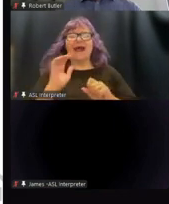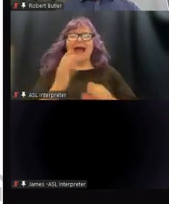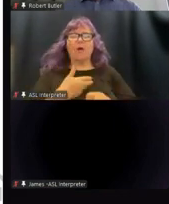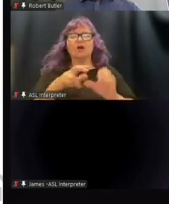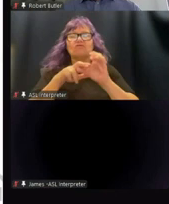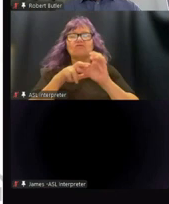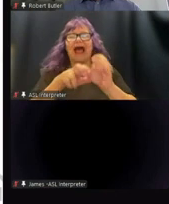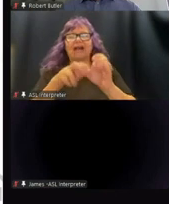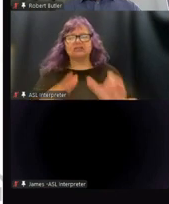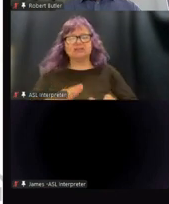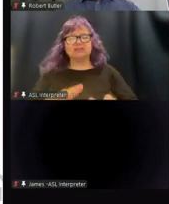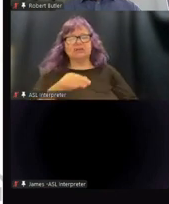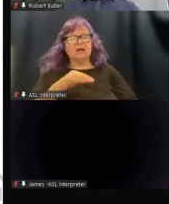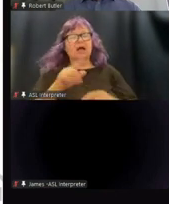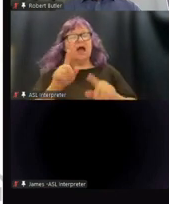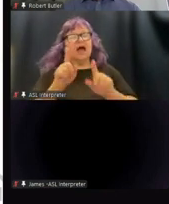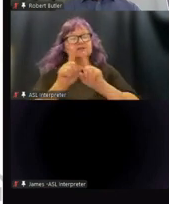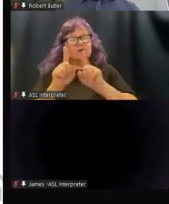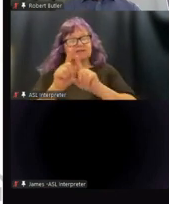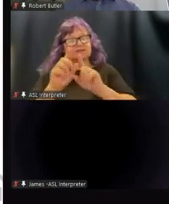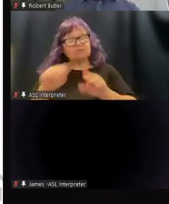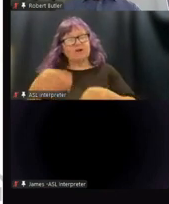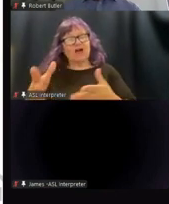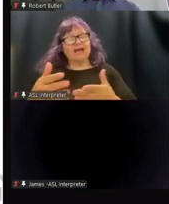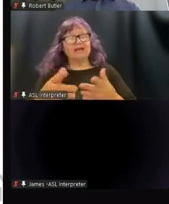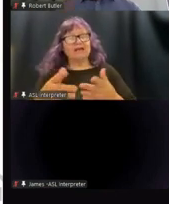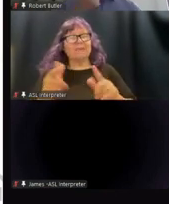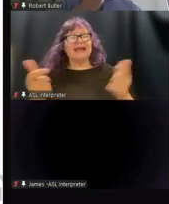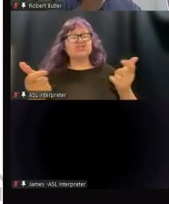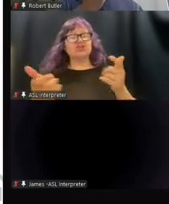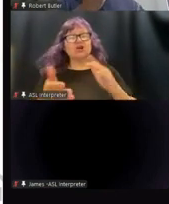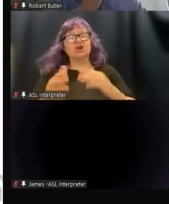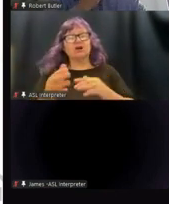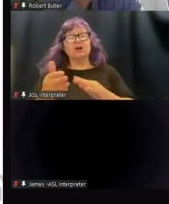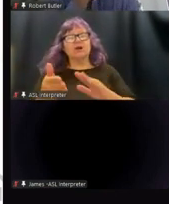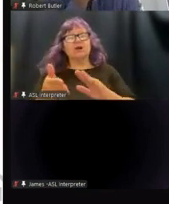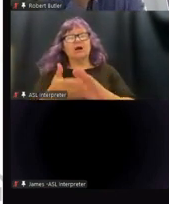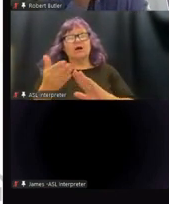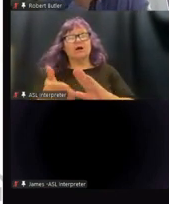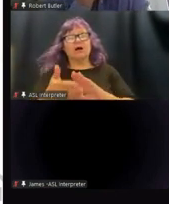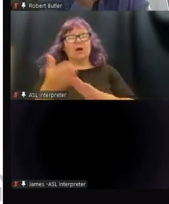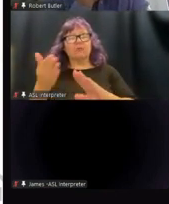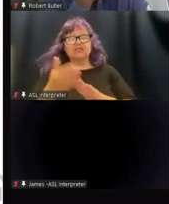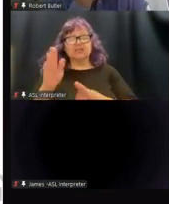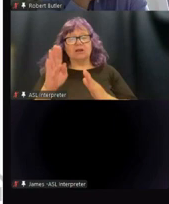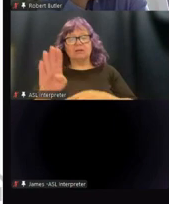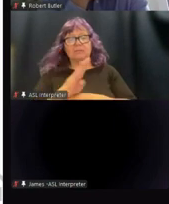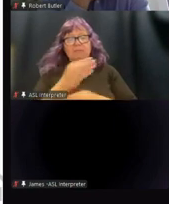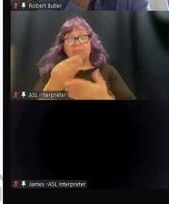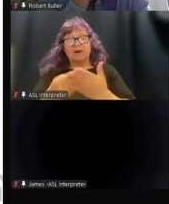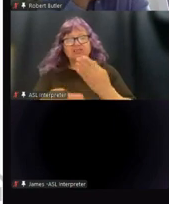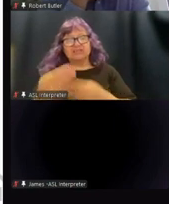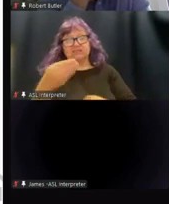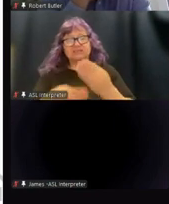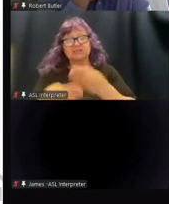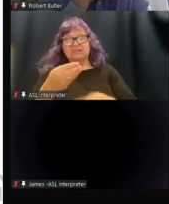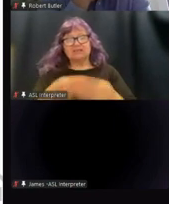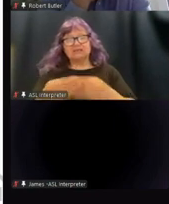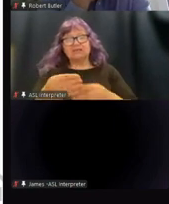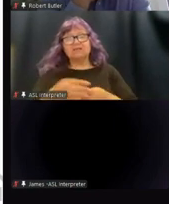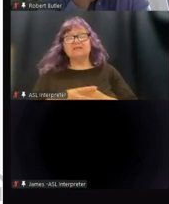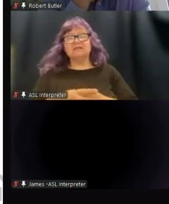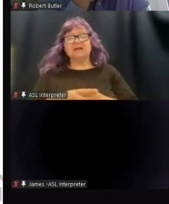not to mention provides major operational benefits in that it reduces the dwell time significantly.